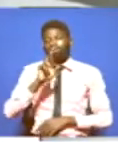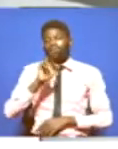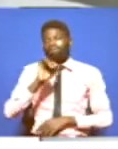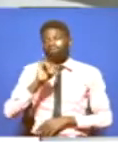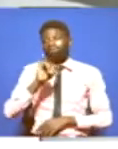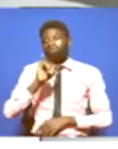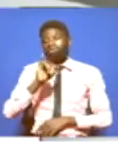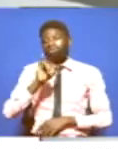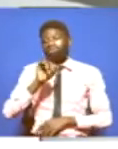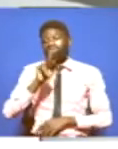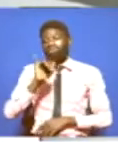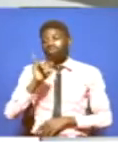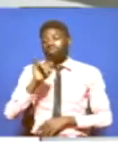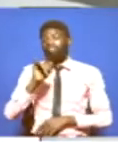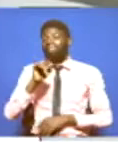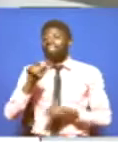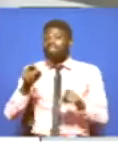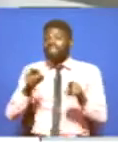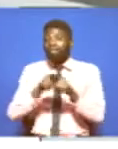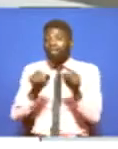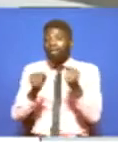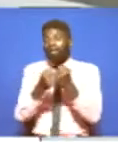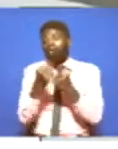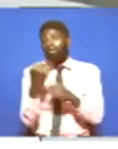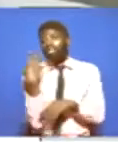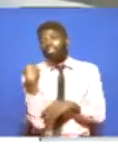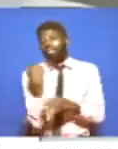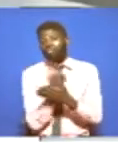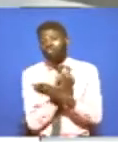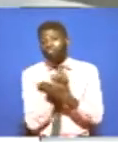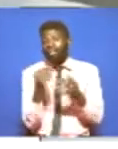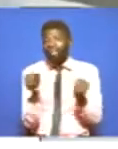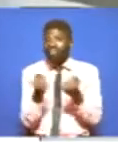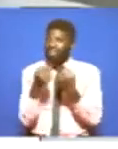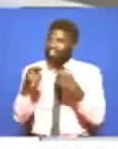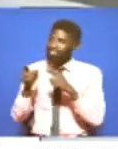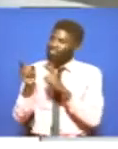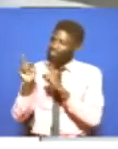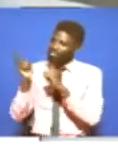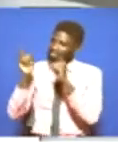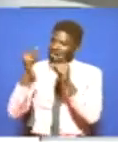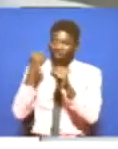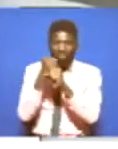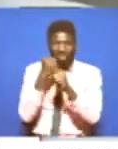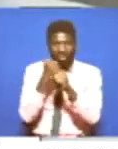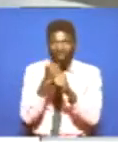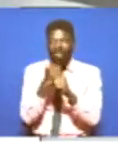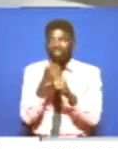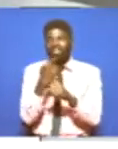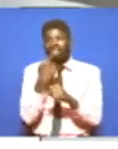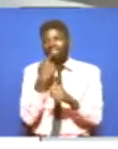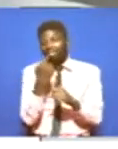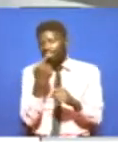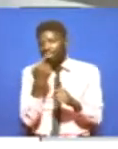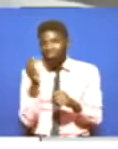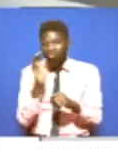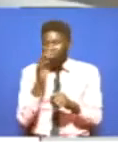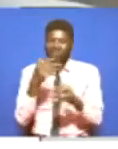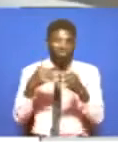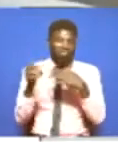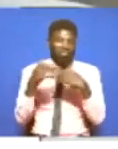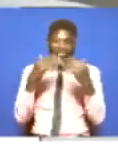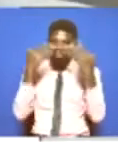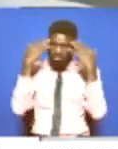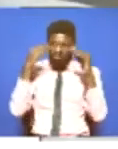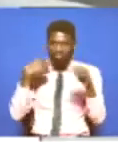where J.M. Was all over the place doing things, maybe saying bye-bye, whatever it is. I met him once